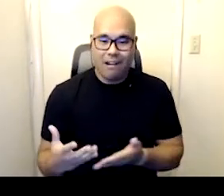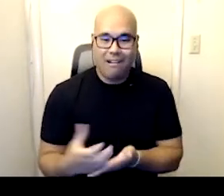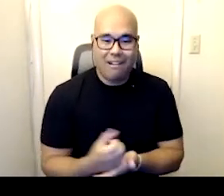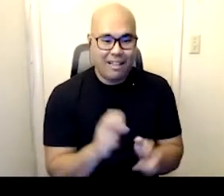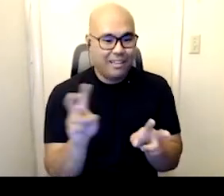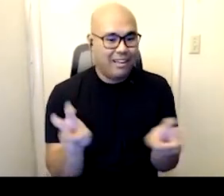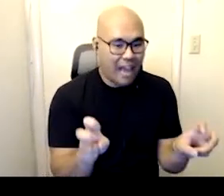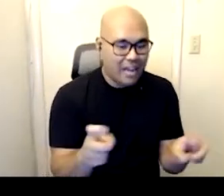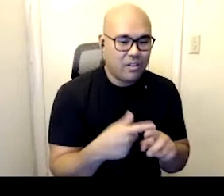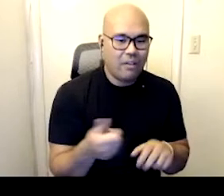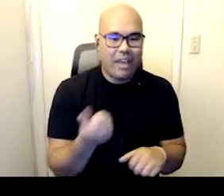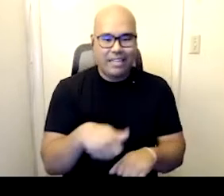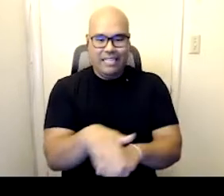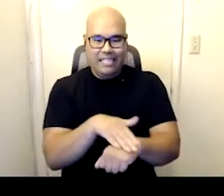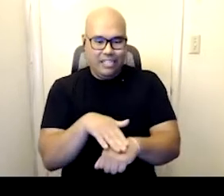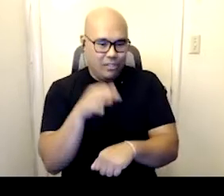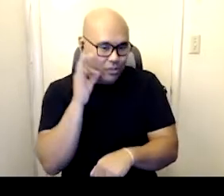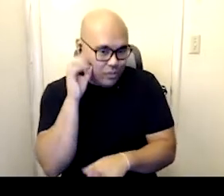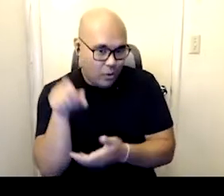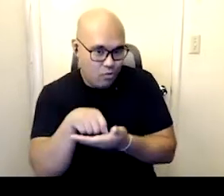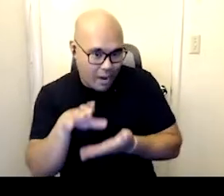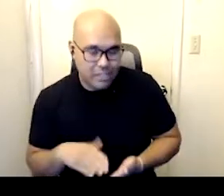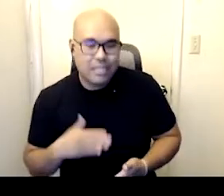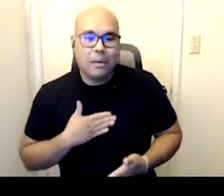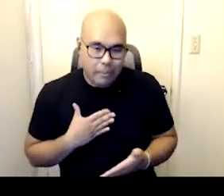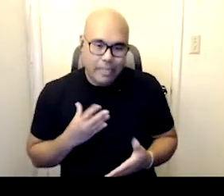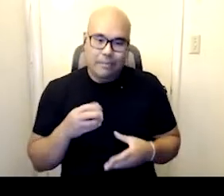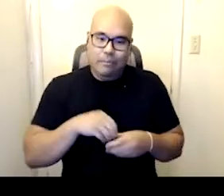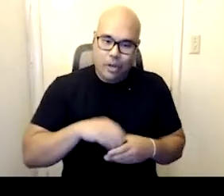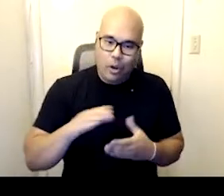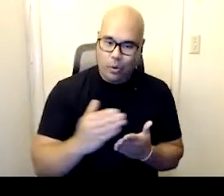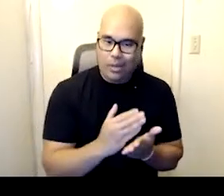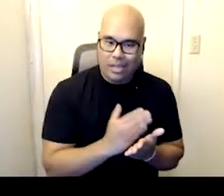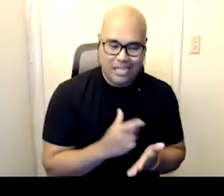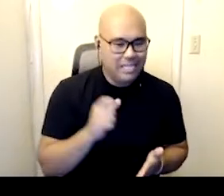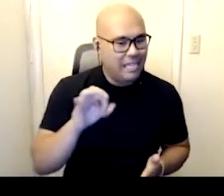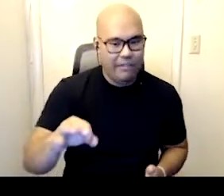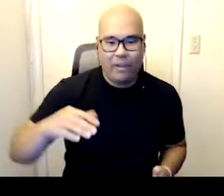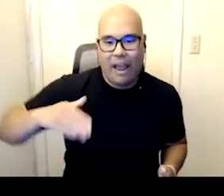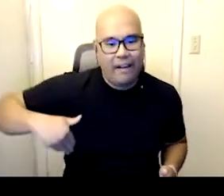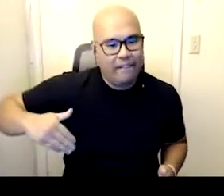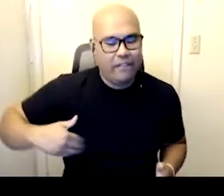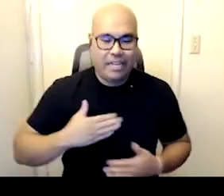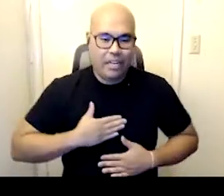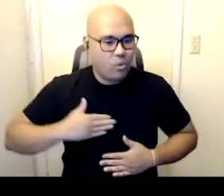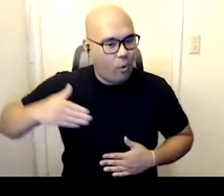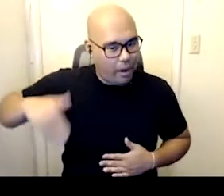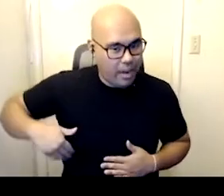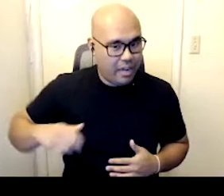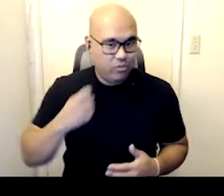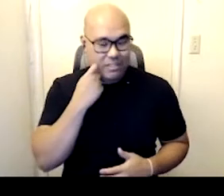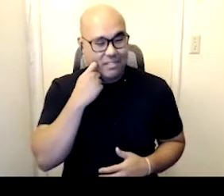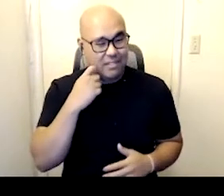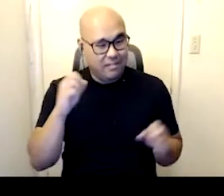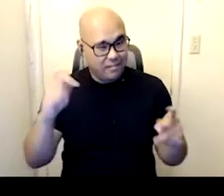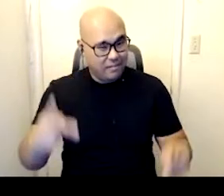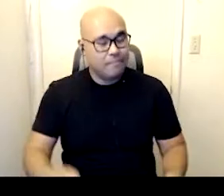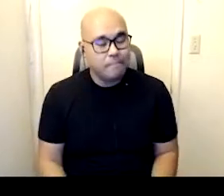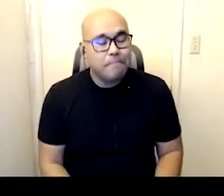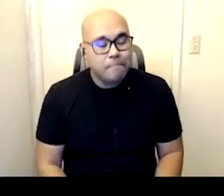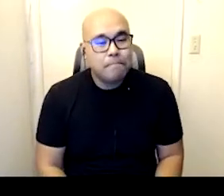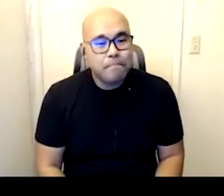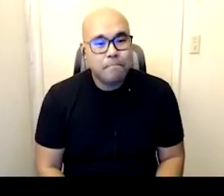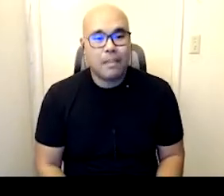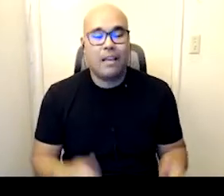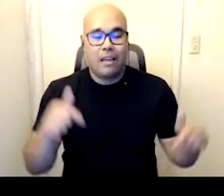Indigenous writers, please put that one on your list if you haven't enjoyed it recently.